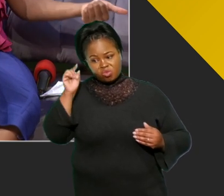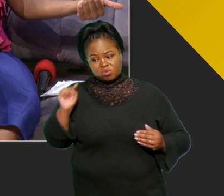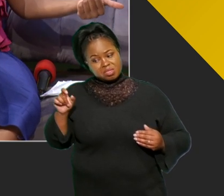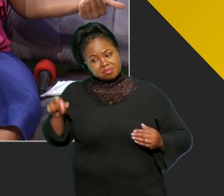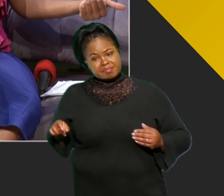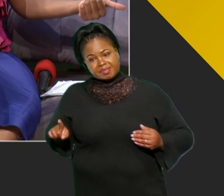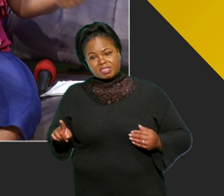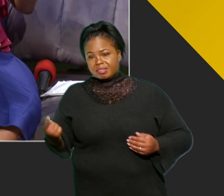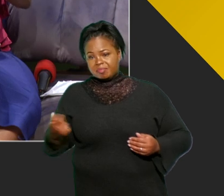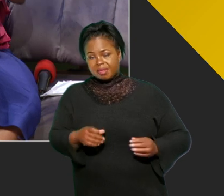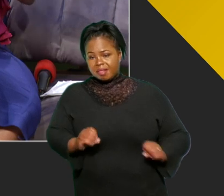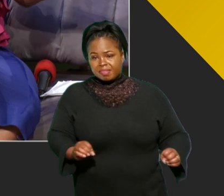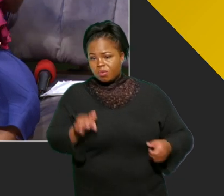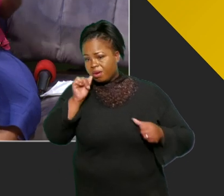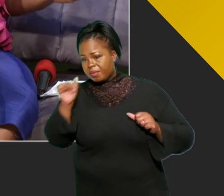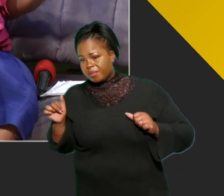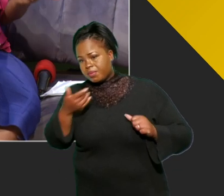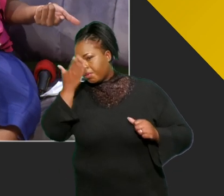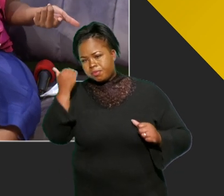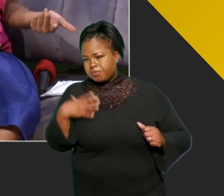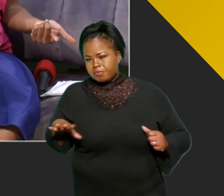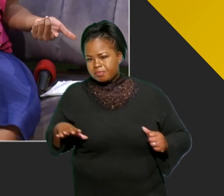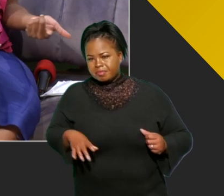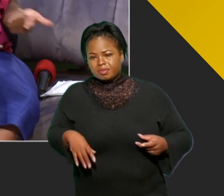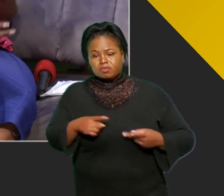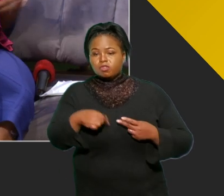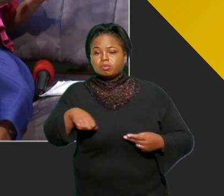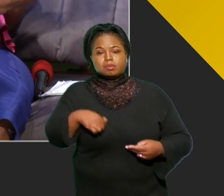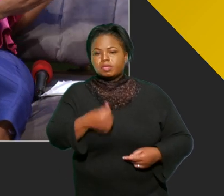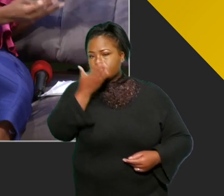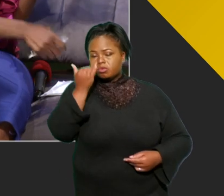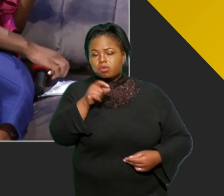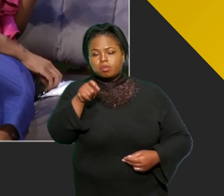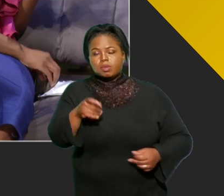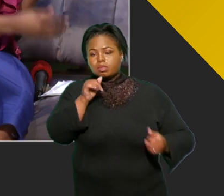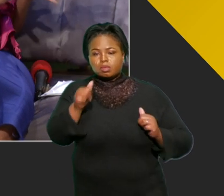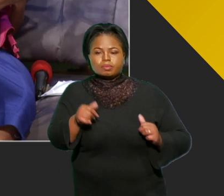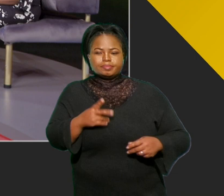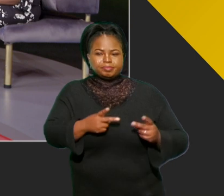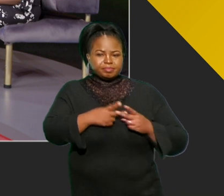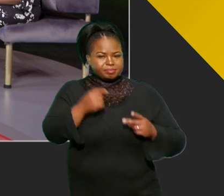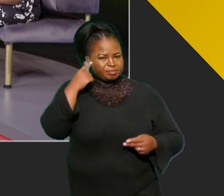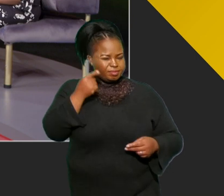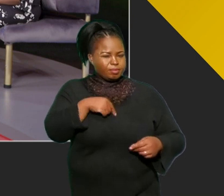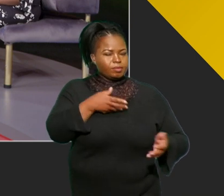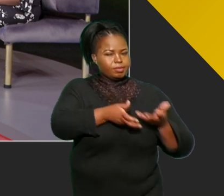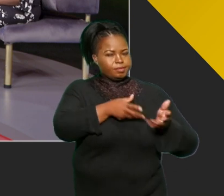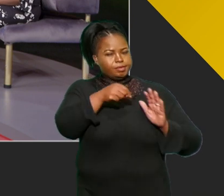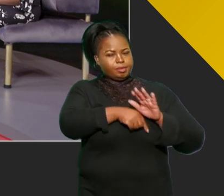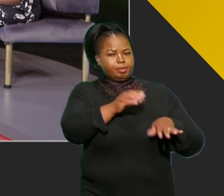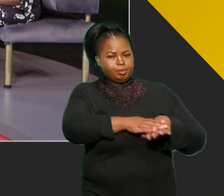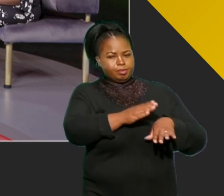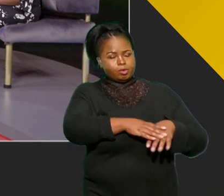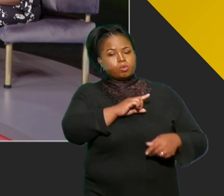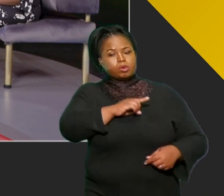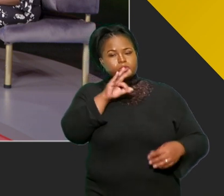pay. Municipality didn't go chiba your tenant has run away. You know, so those are the things that I think Kulilu, I'd like us to speak about. And you spoke about